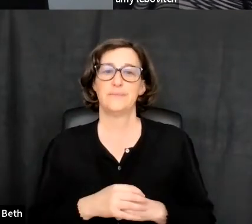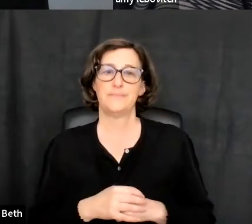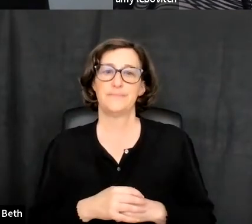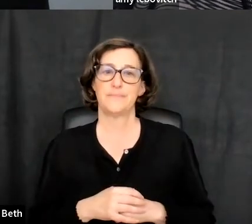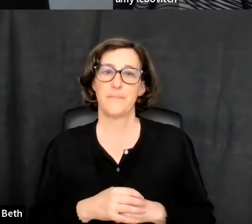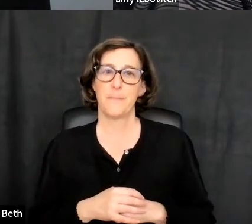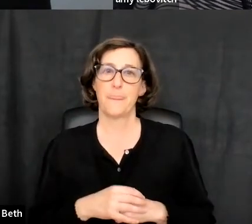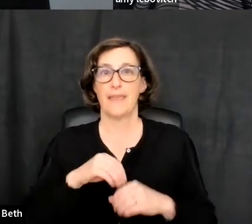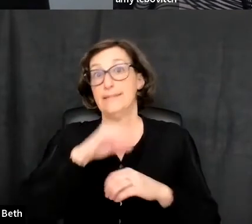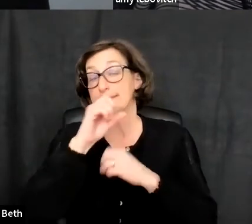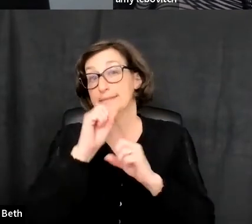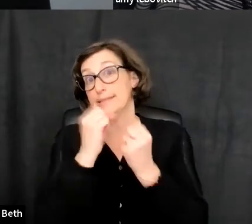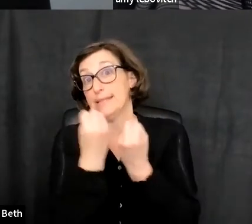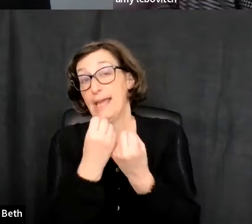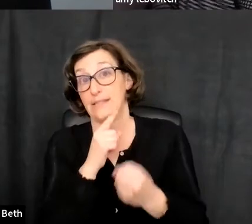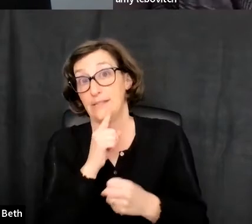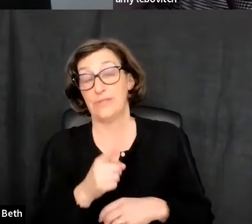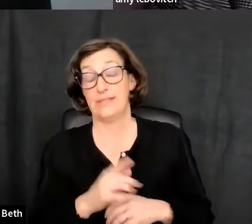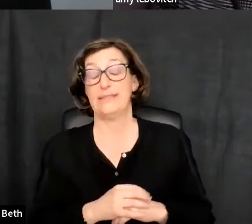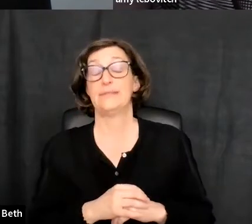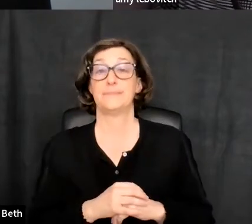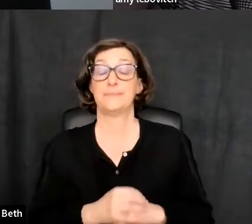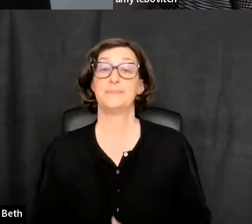in society.